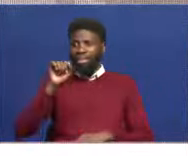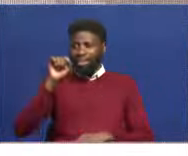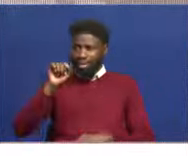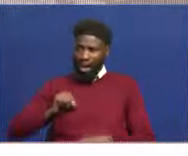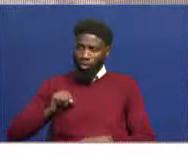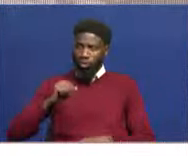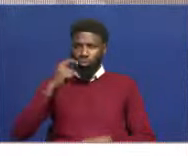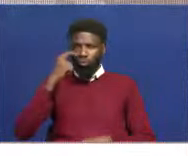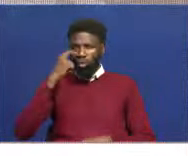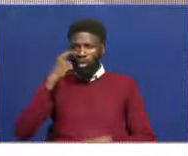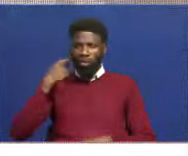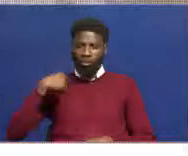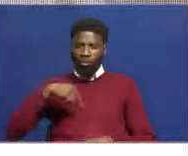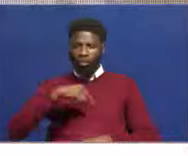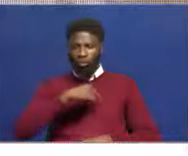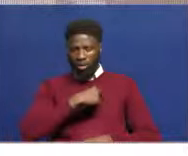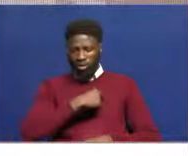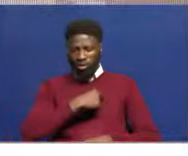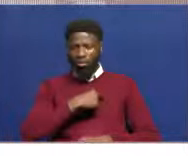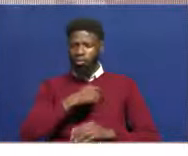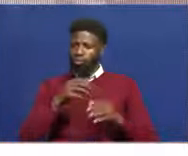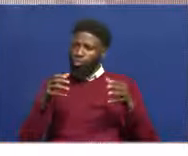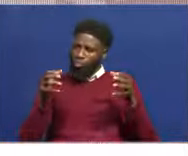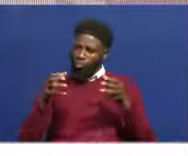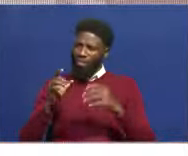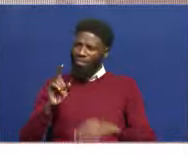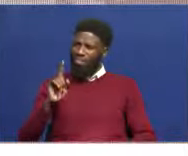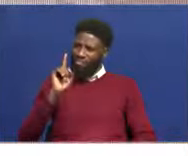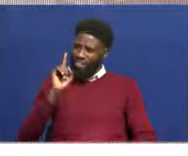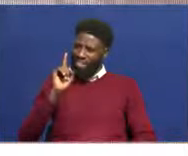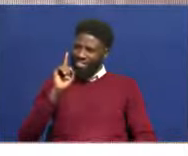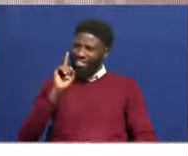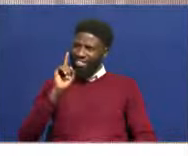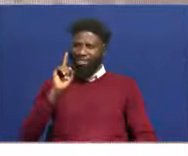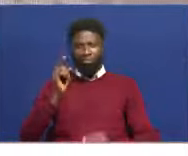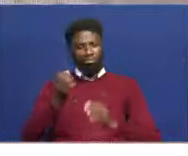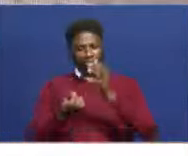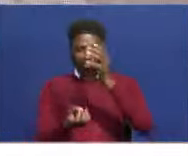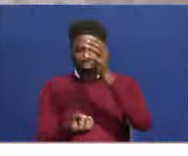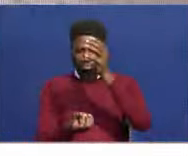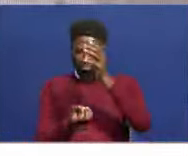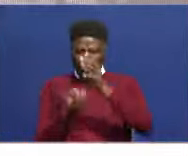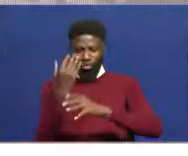we are the founding mothers and fathers of this new nation.